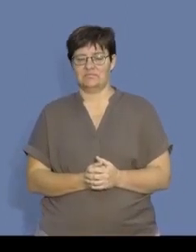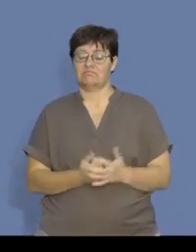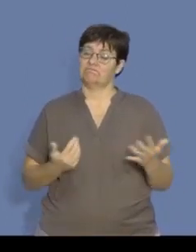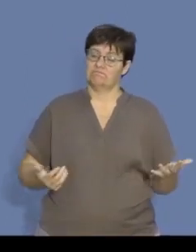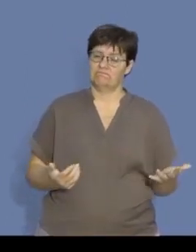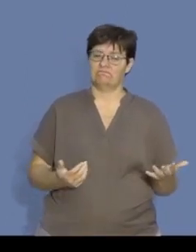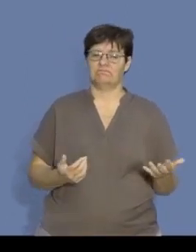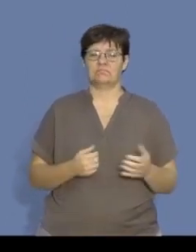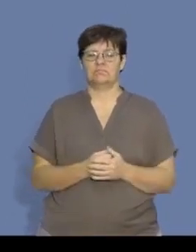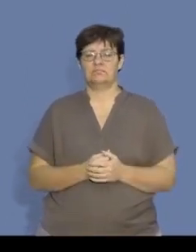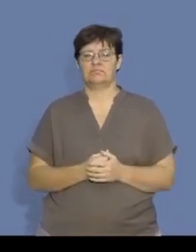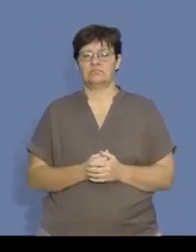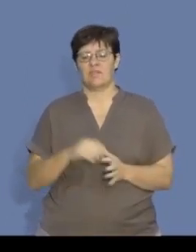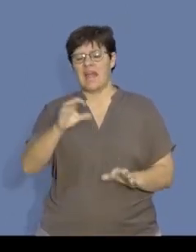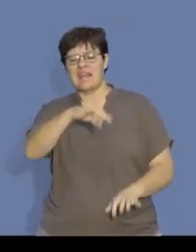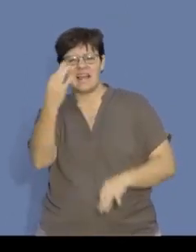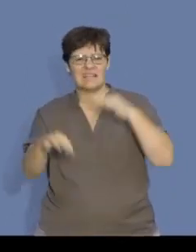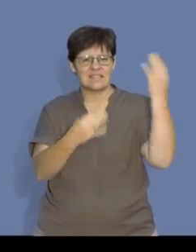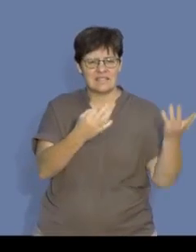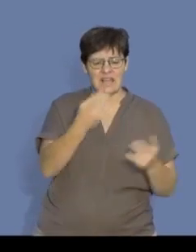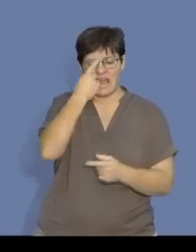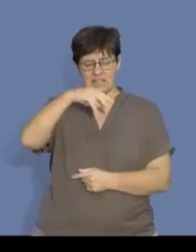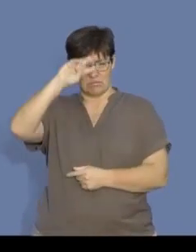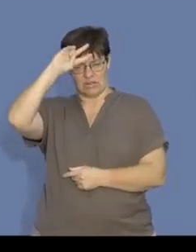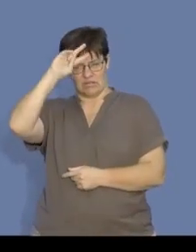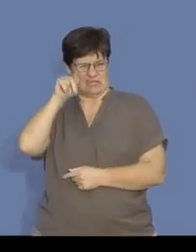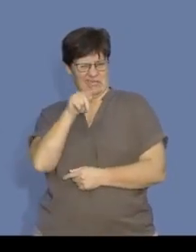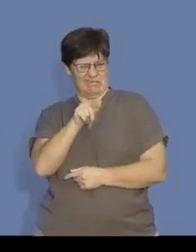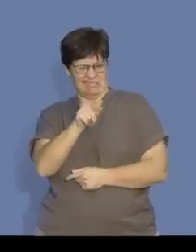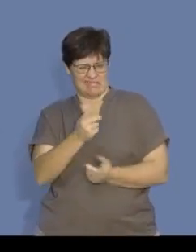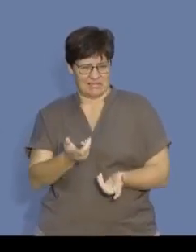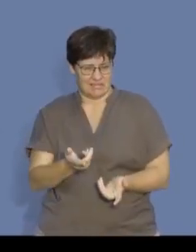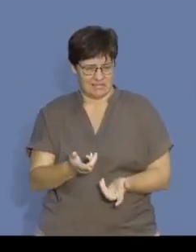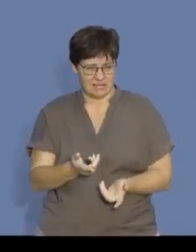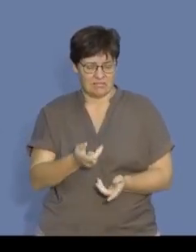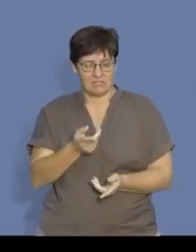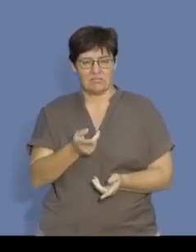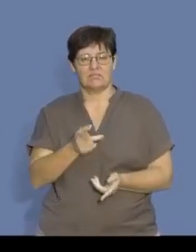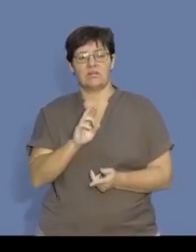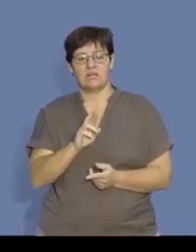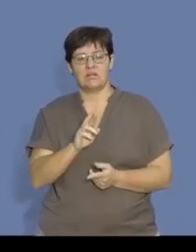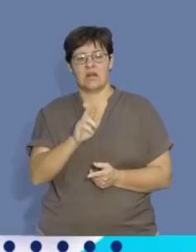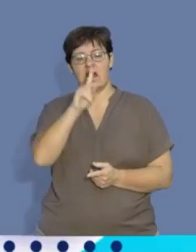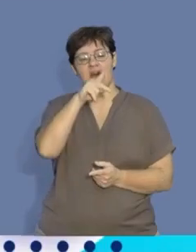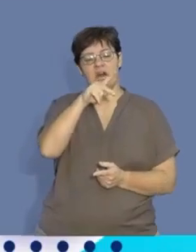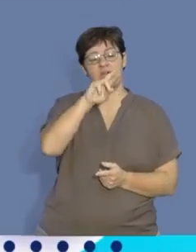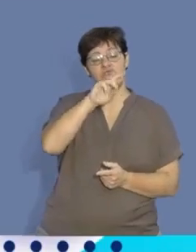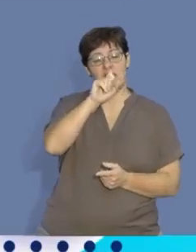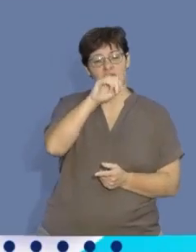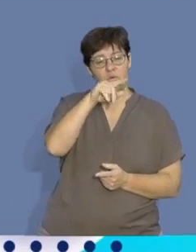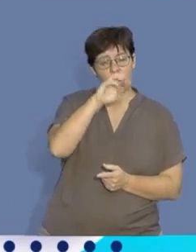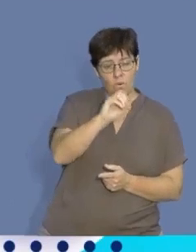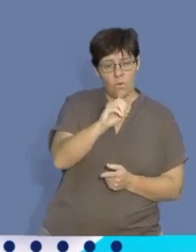Right, now when we talk about analysis and interpretation, obviously we're referring to ratios,